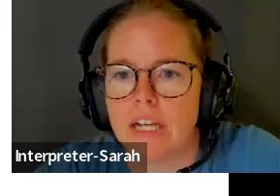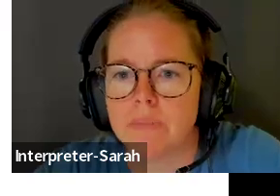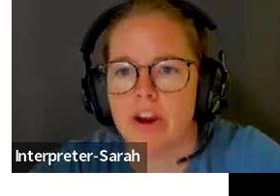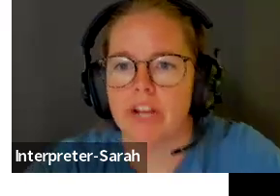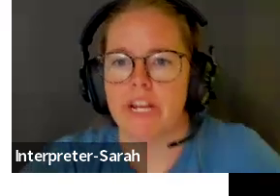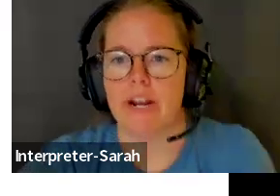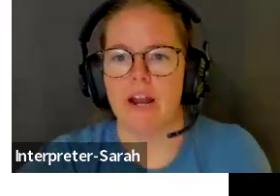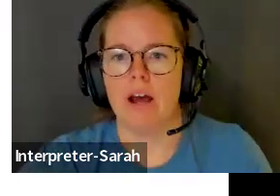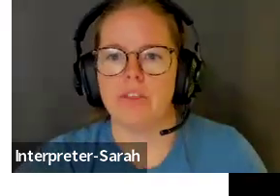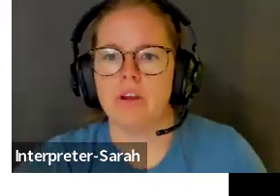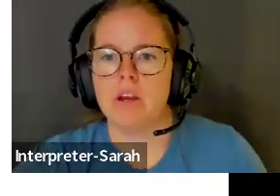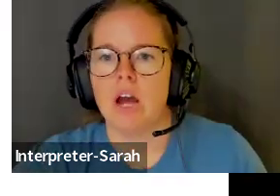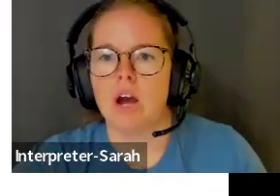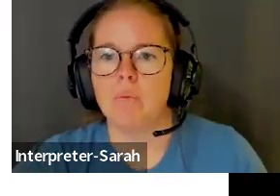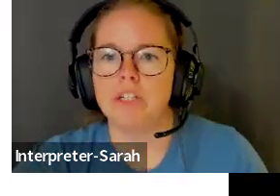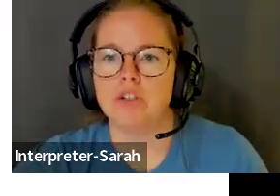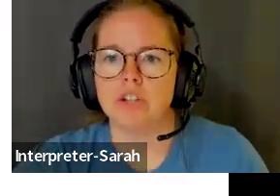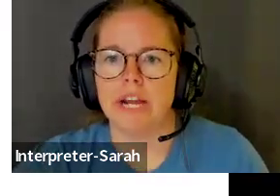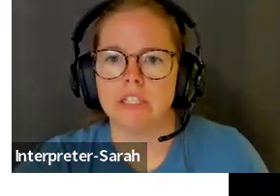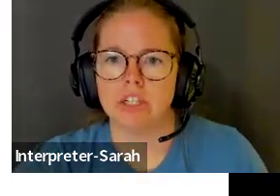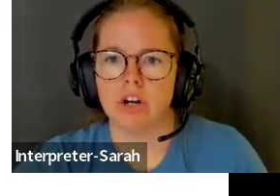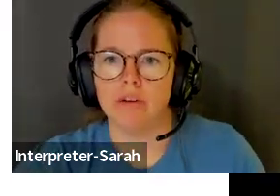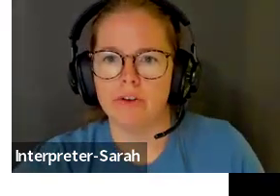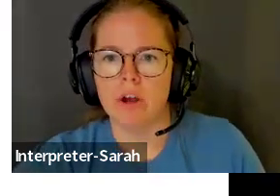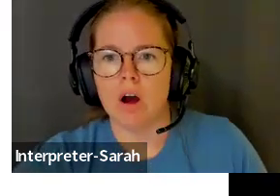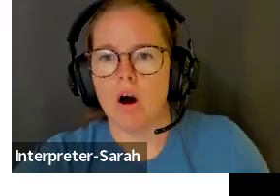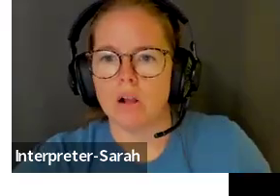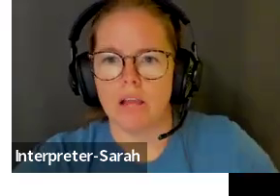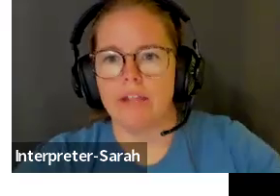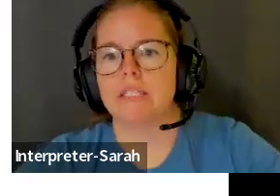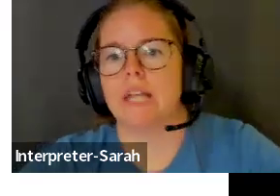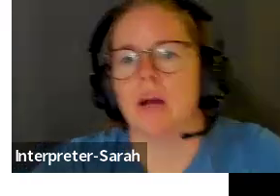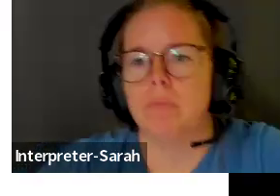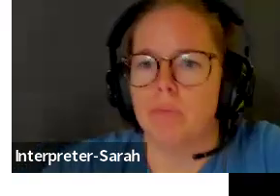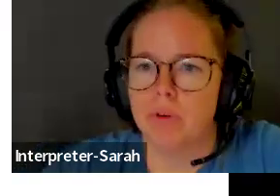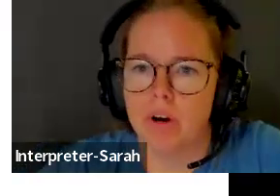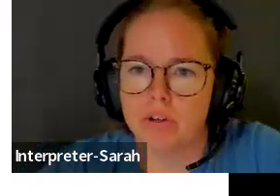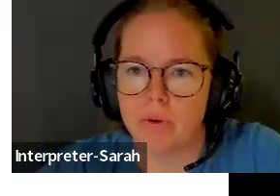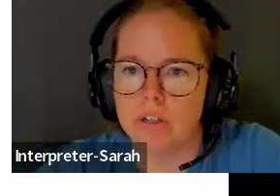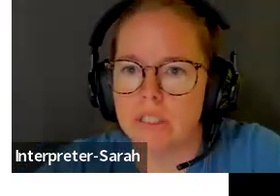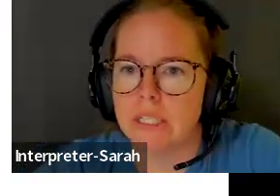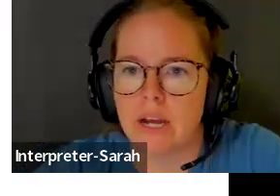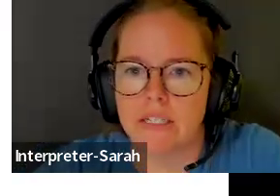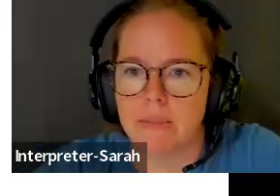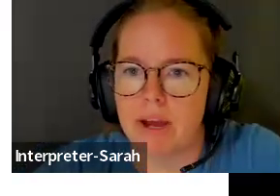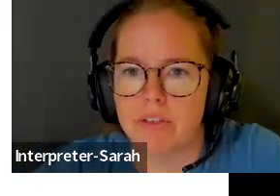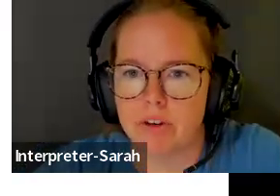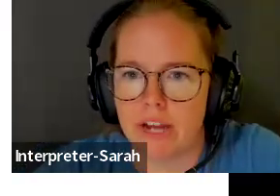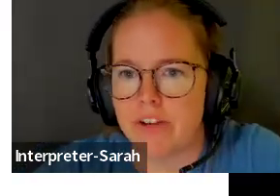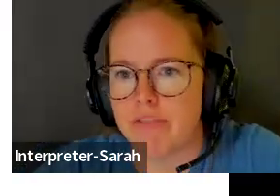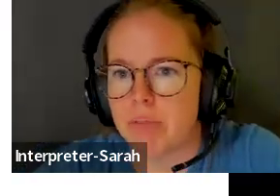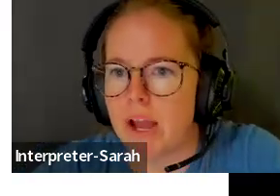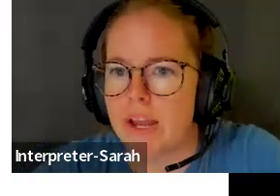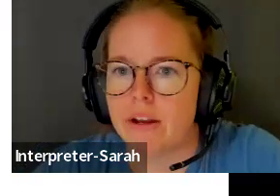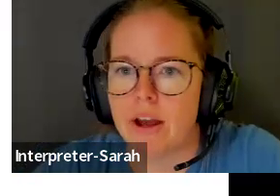So at Aspire Indiana Health, we do try to serve all clients that come through our doors. Doesn't matter if